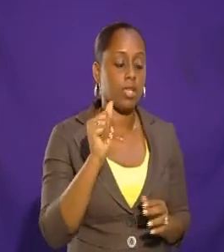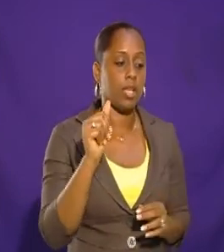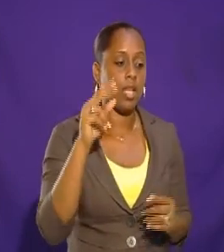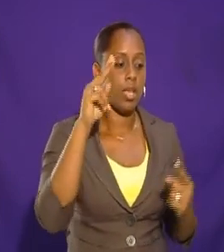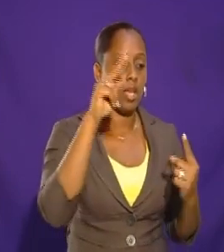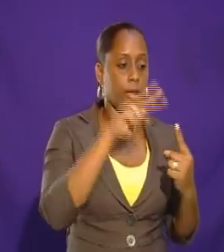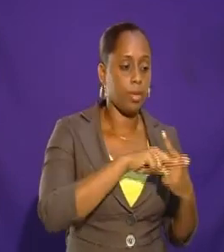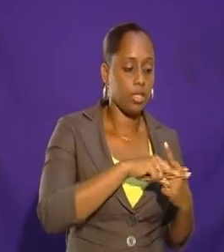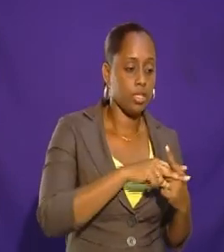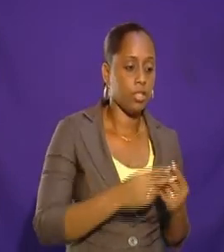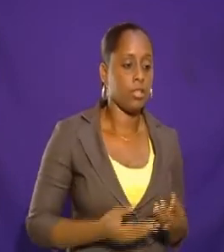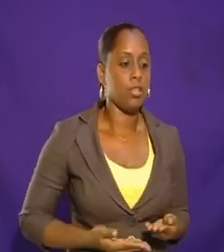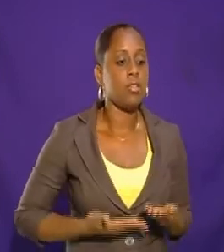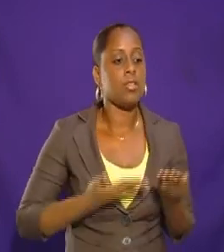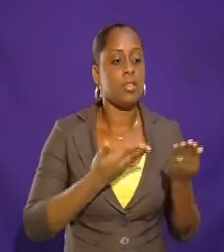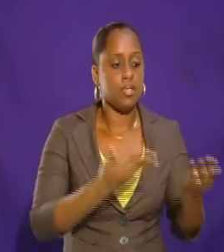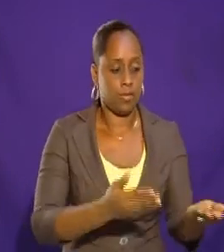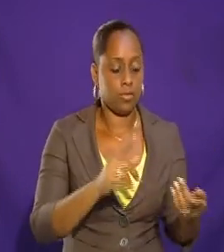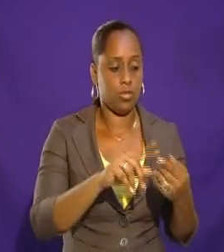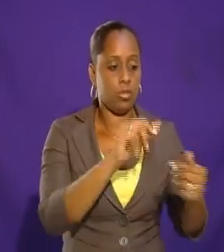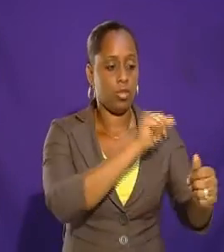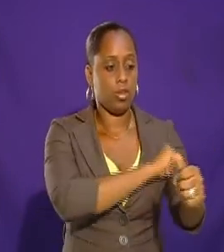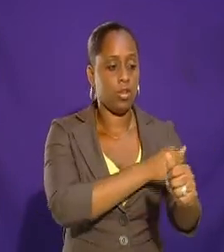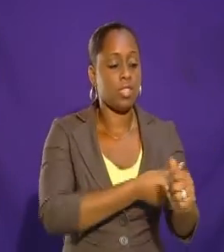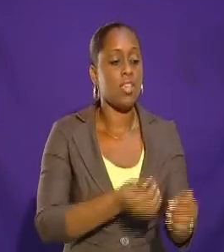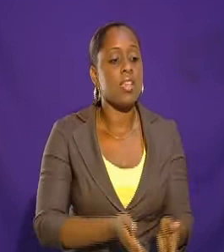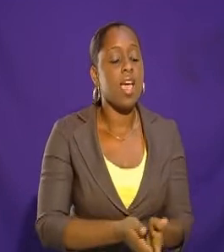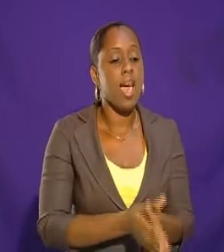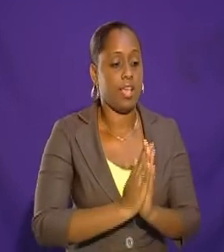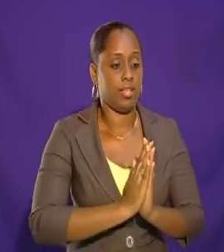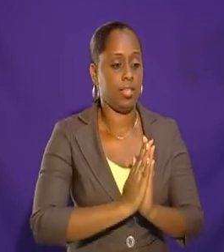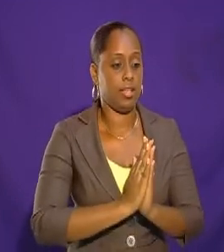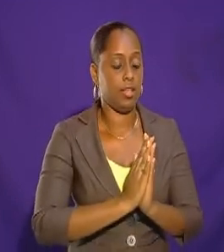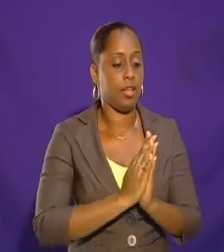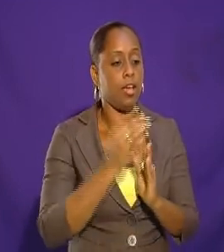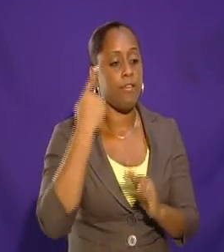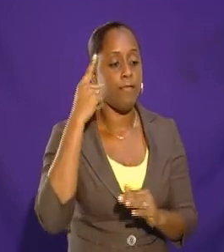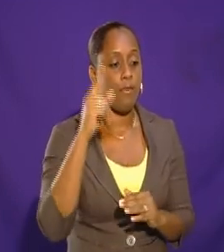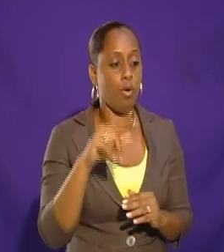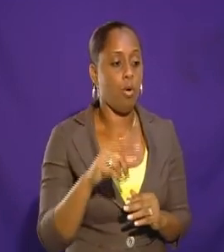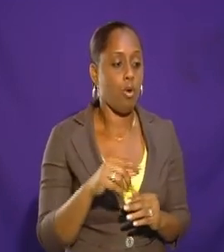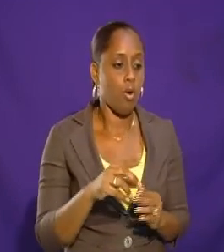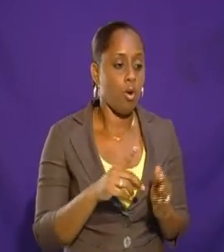to the authority asking whether a proposed development will be allowed.